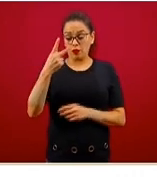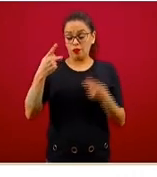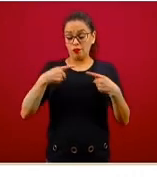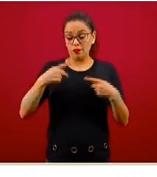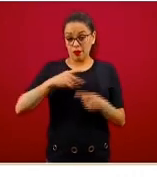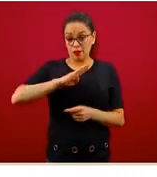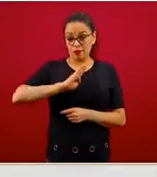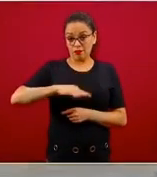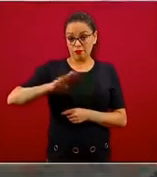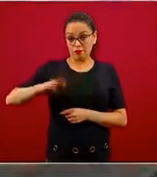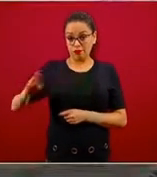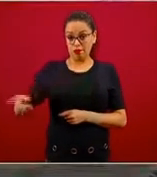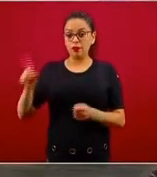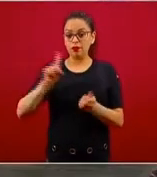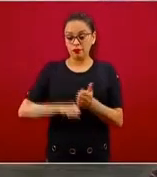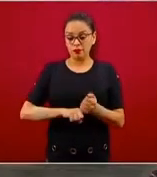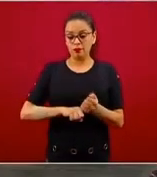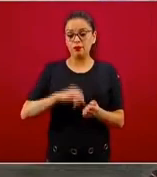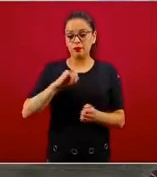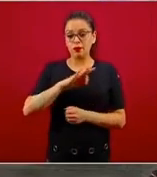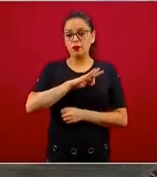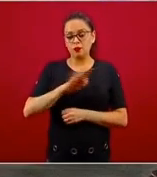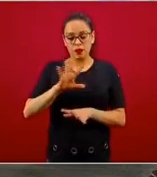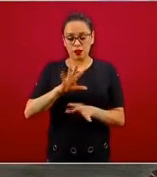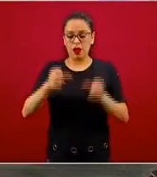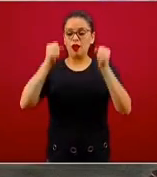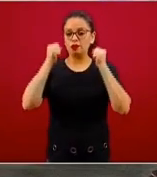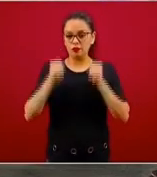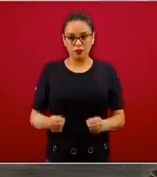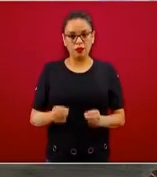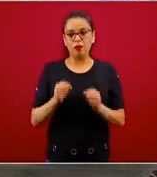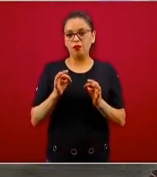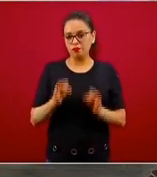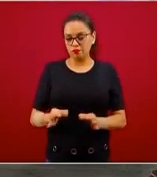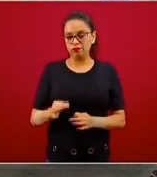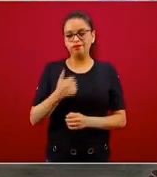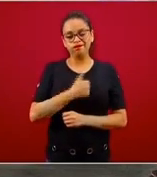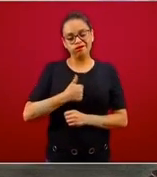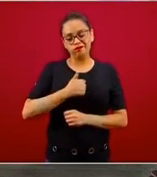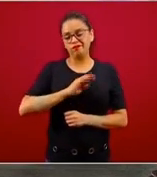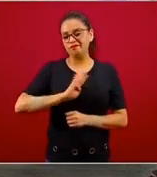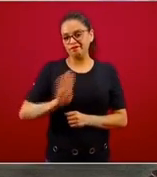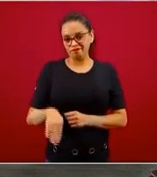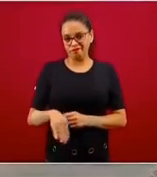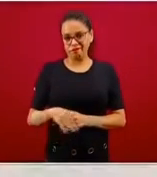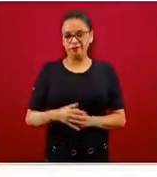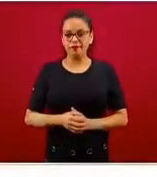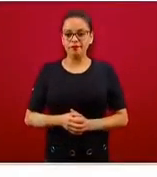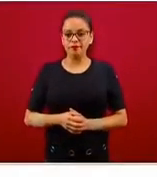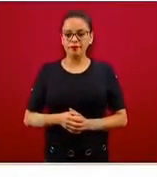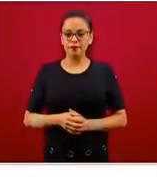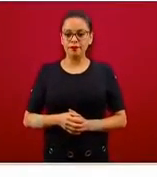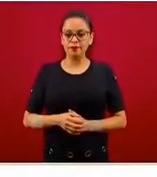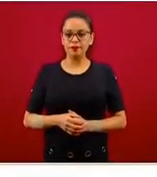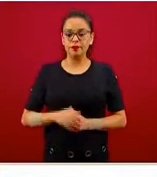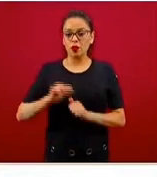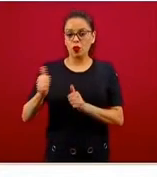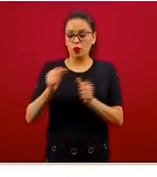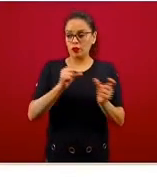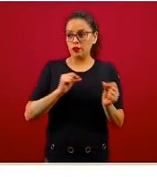So far we have 152 suspect fatalities, and it is more than possible that at least half of